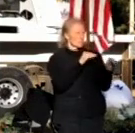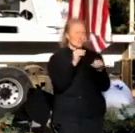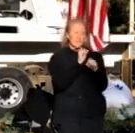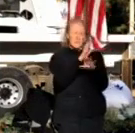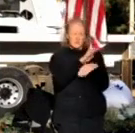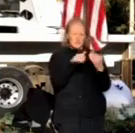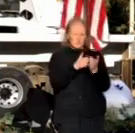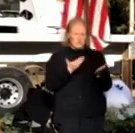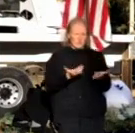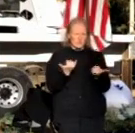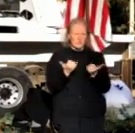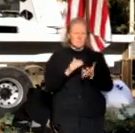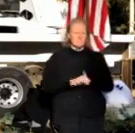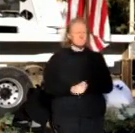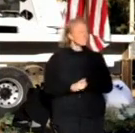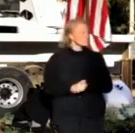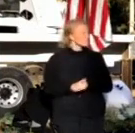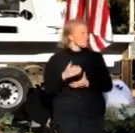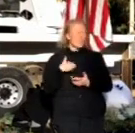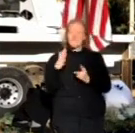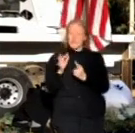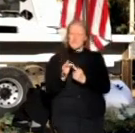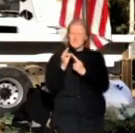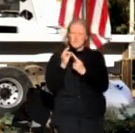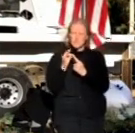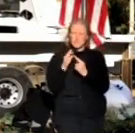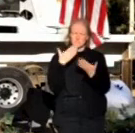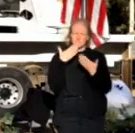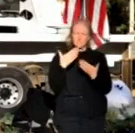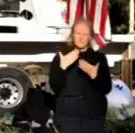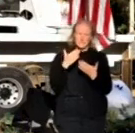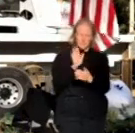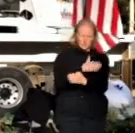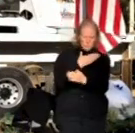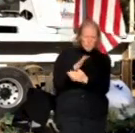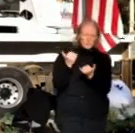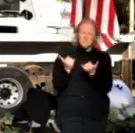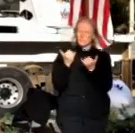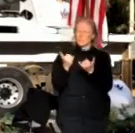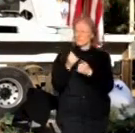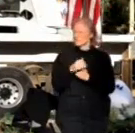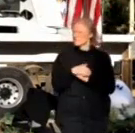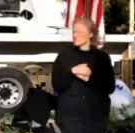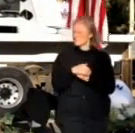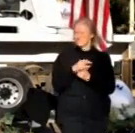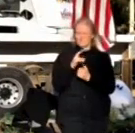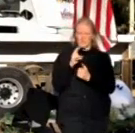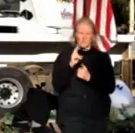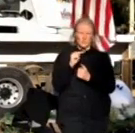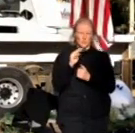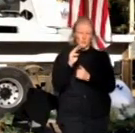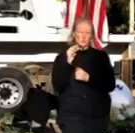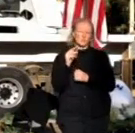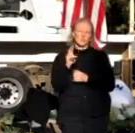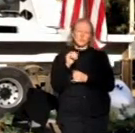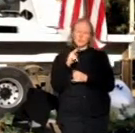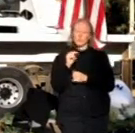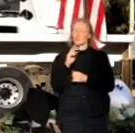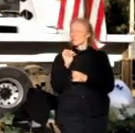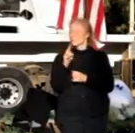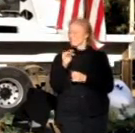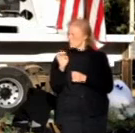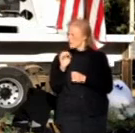today. Let's give a special thanks to the music today. You Knew Me When, they're over here.